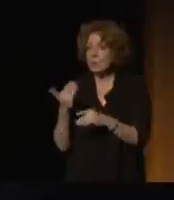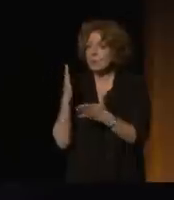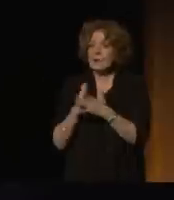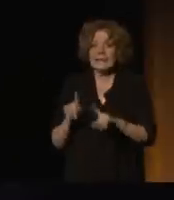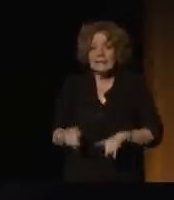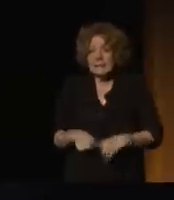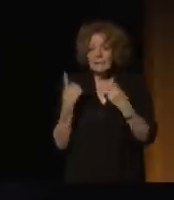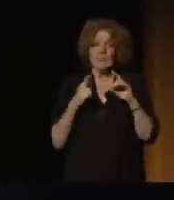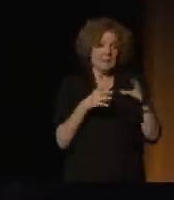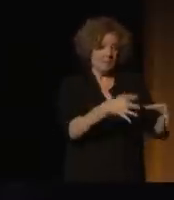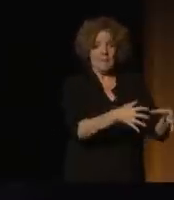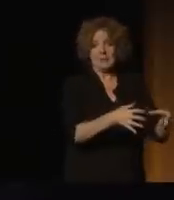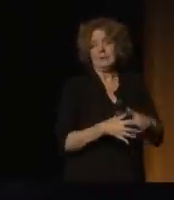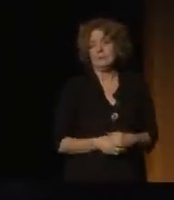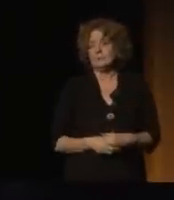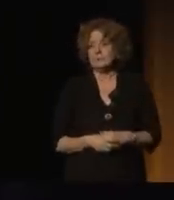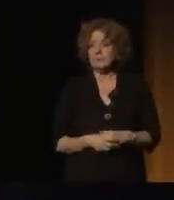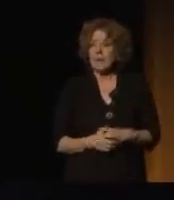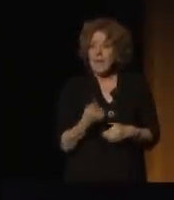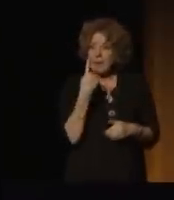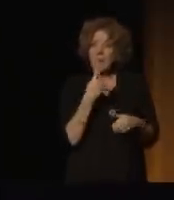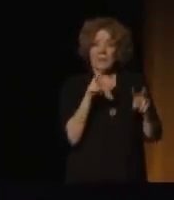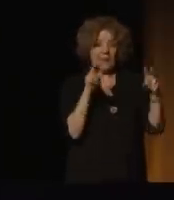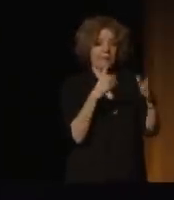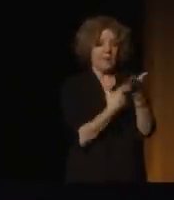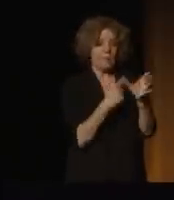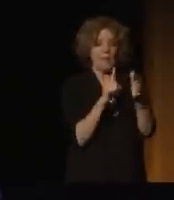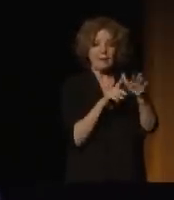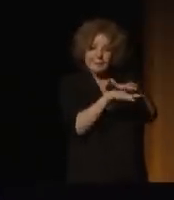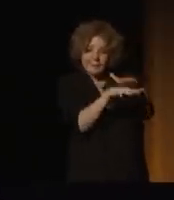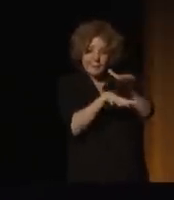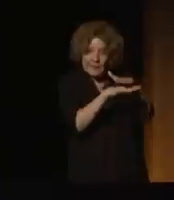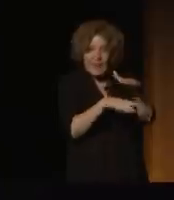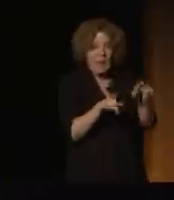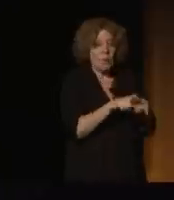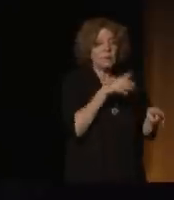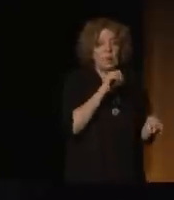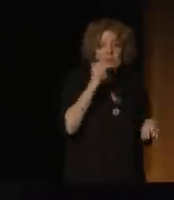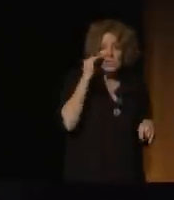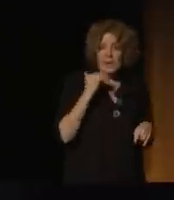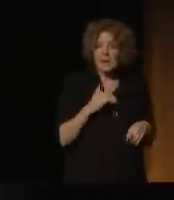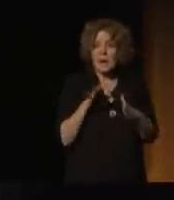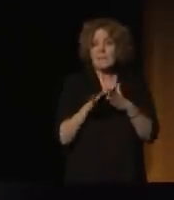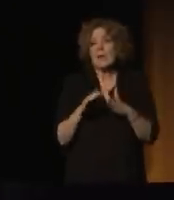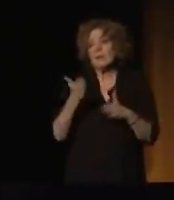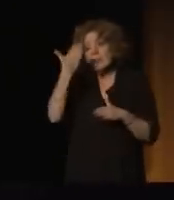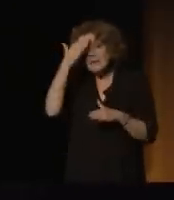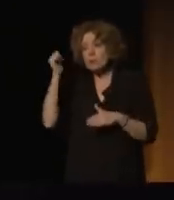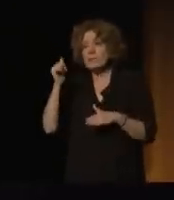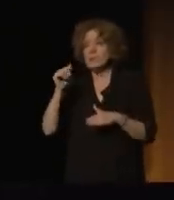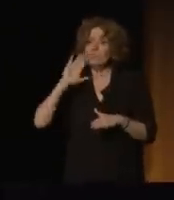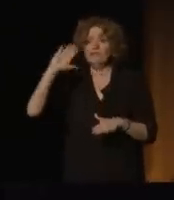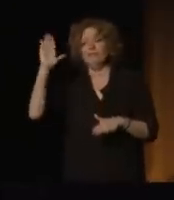Republican Party. And I just think that race is the subtext and gender, because in the evangelical